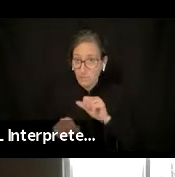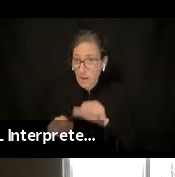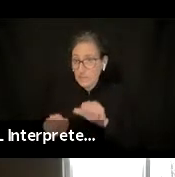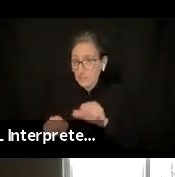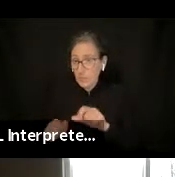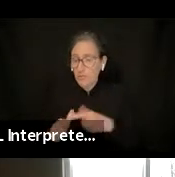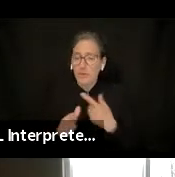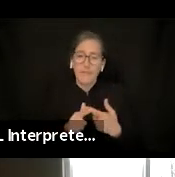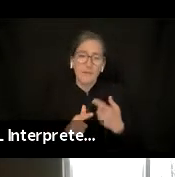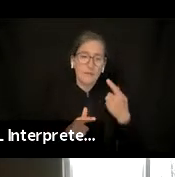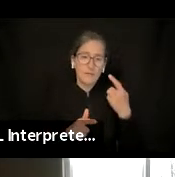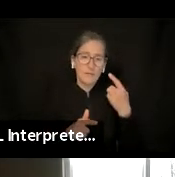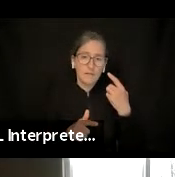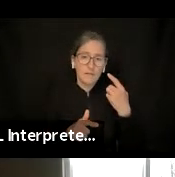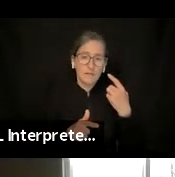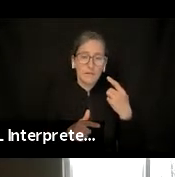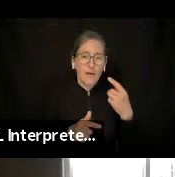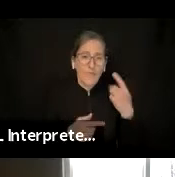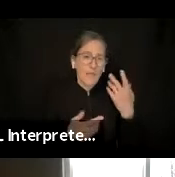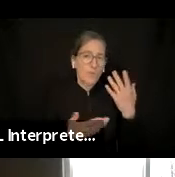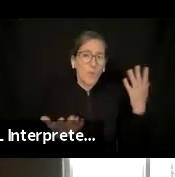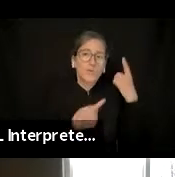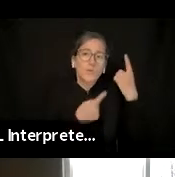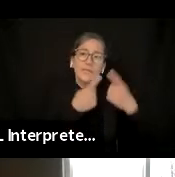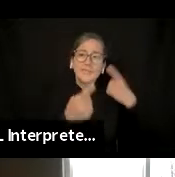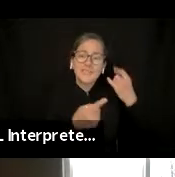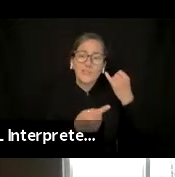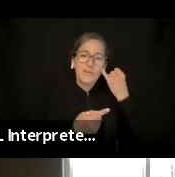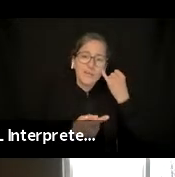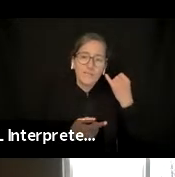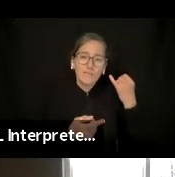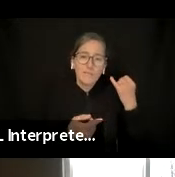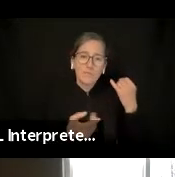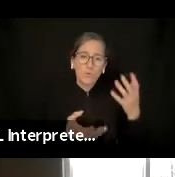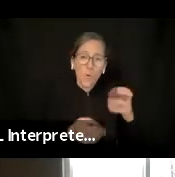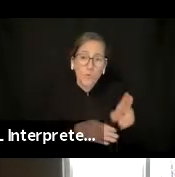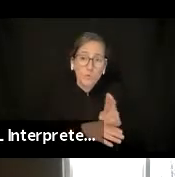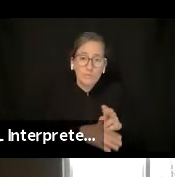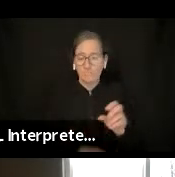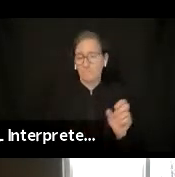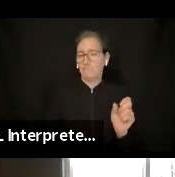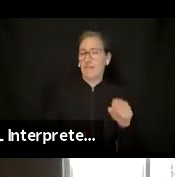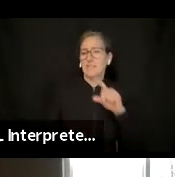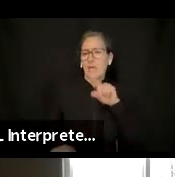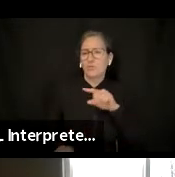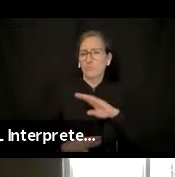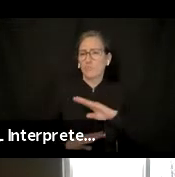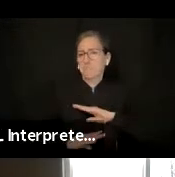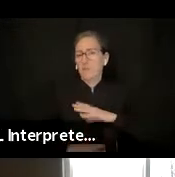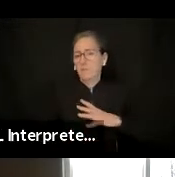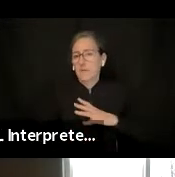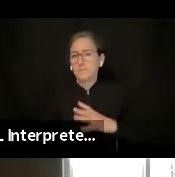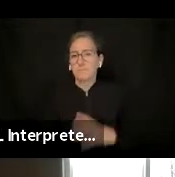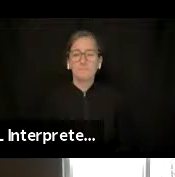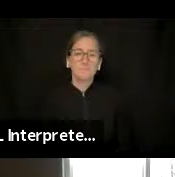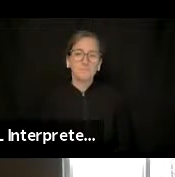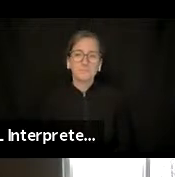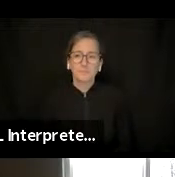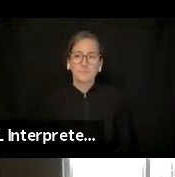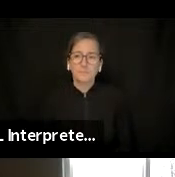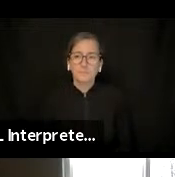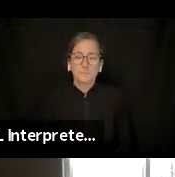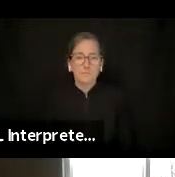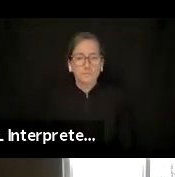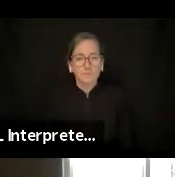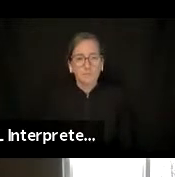some pieces to consider for this commission. Yep, all three. I'm good. Okay. Thank you. Oh,